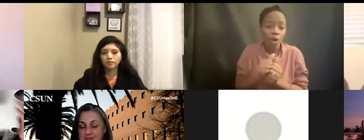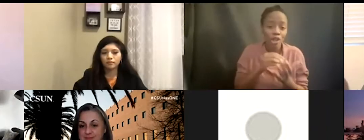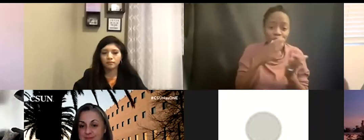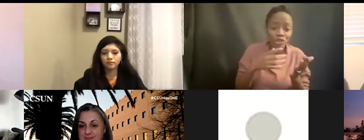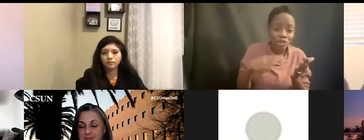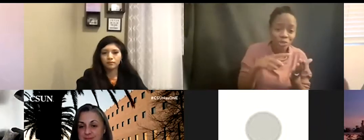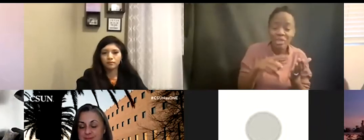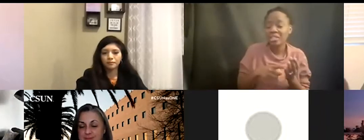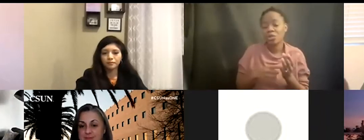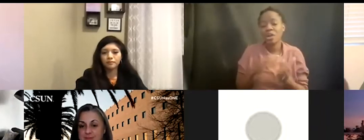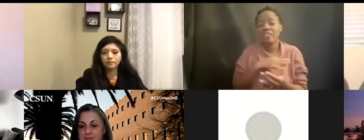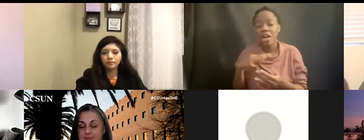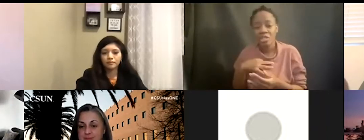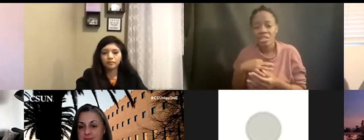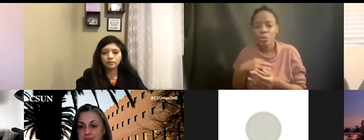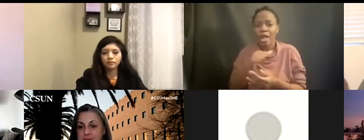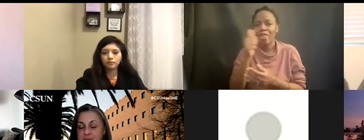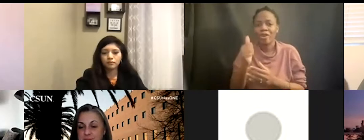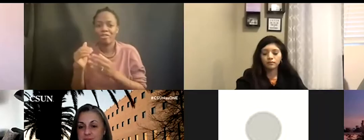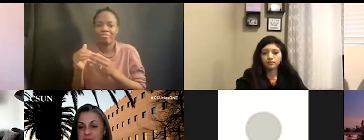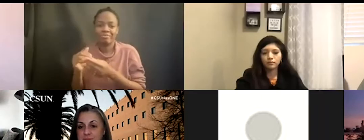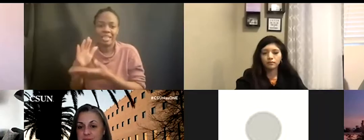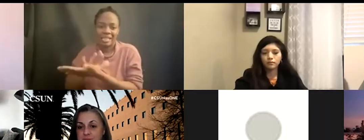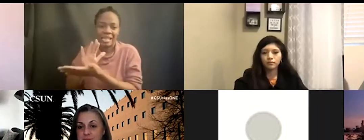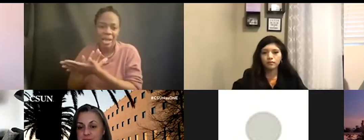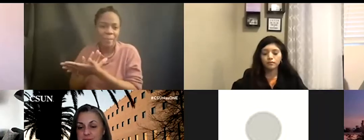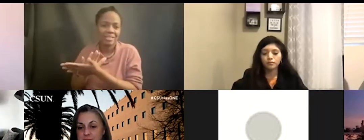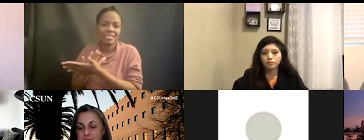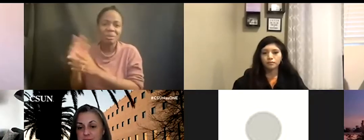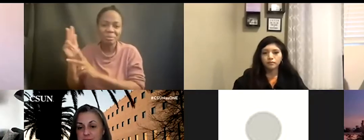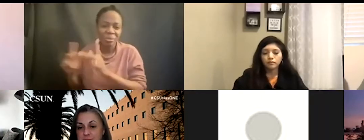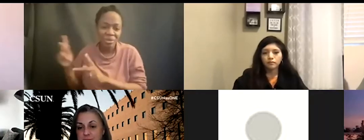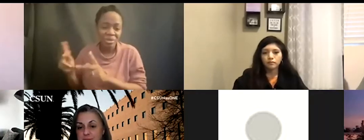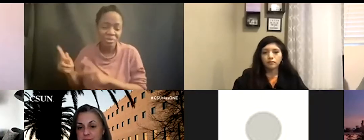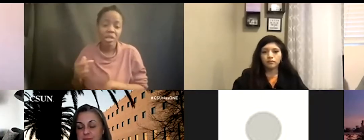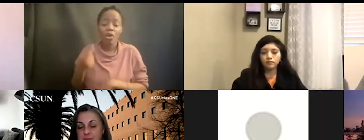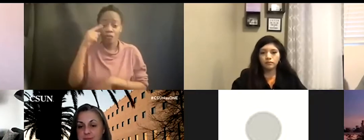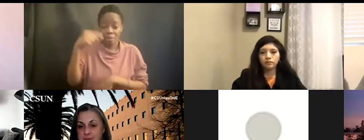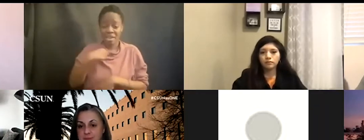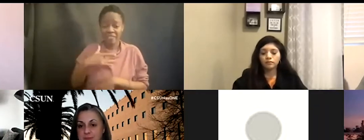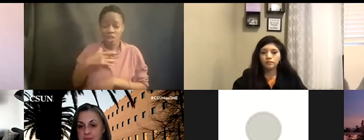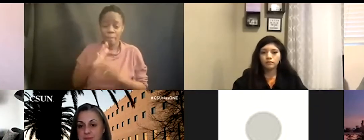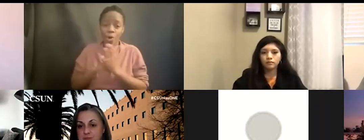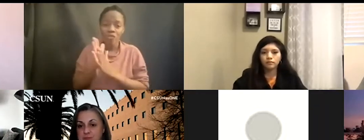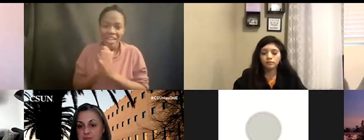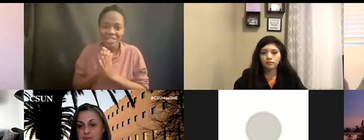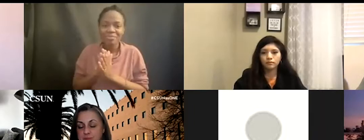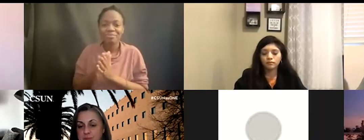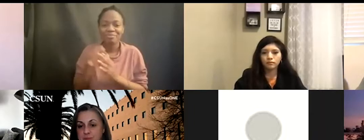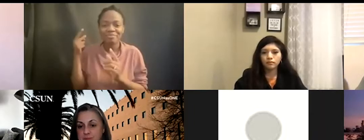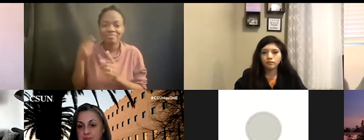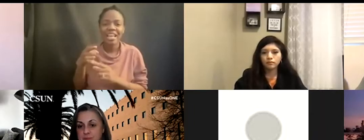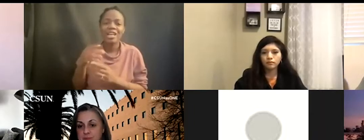campus partners. But what really keeps me motivated is our students, right?